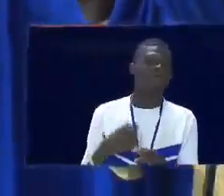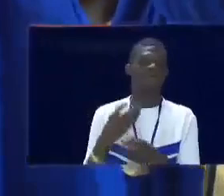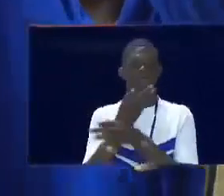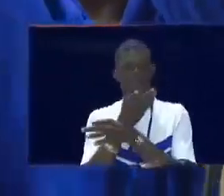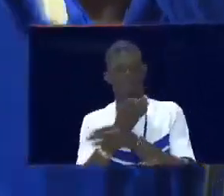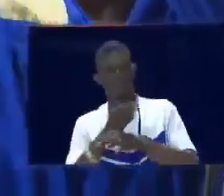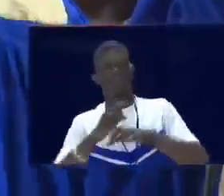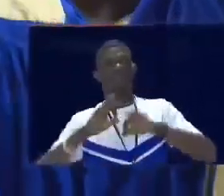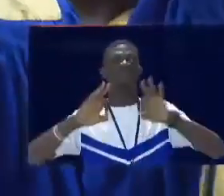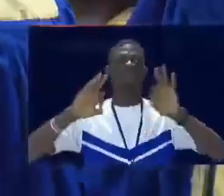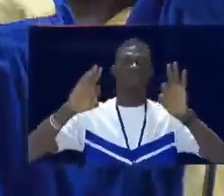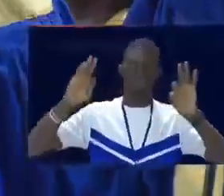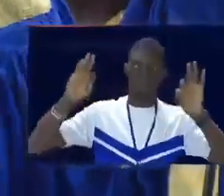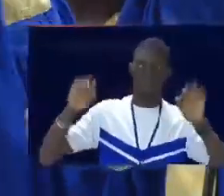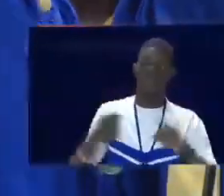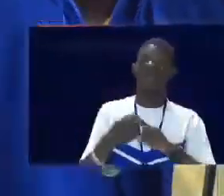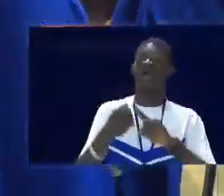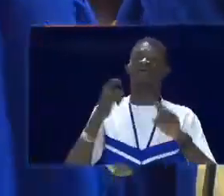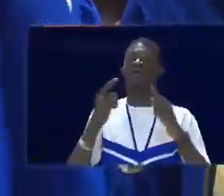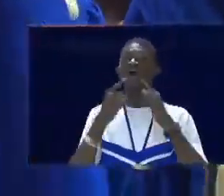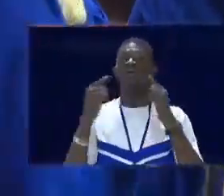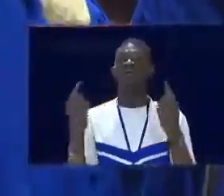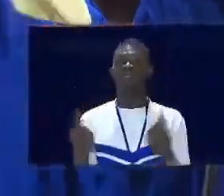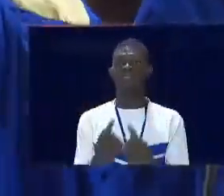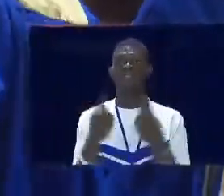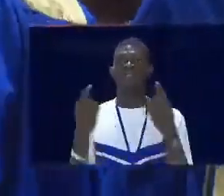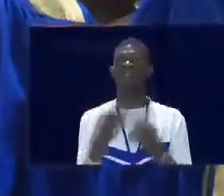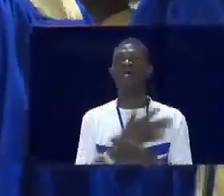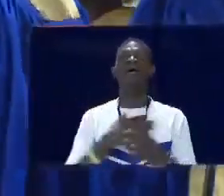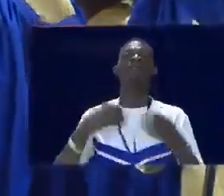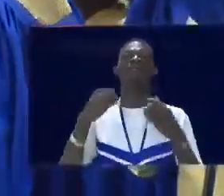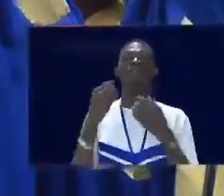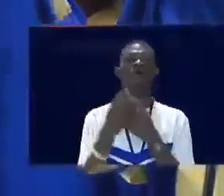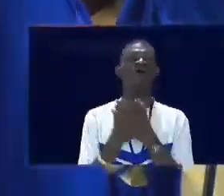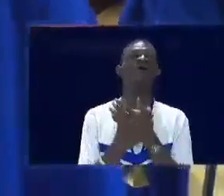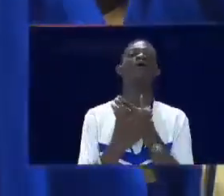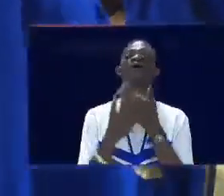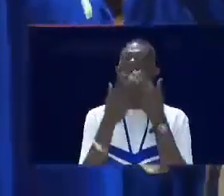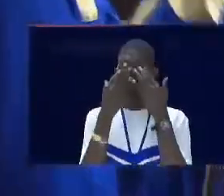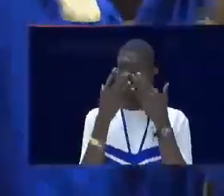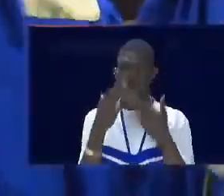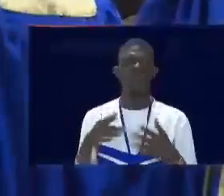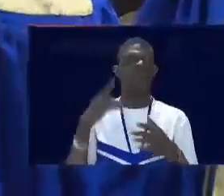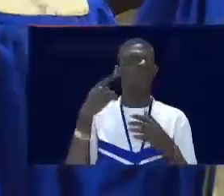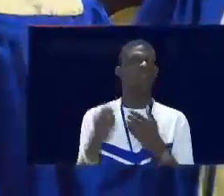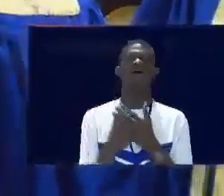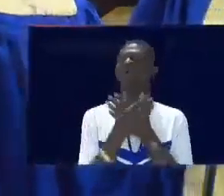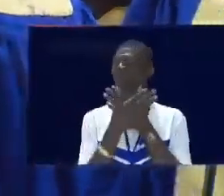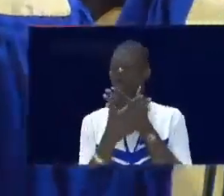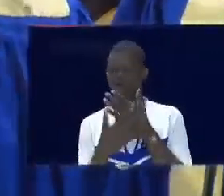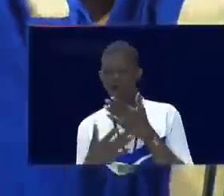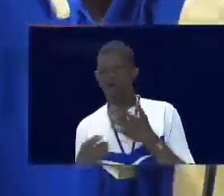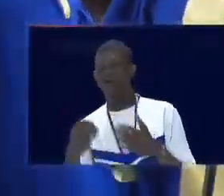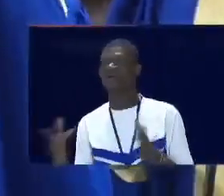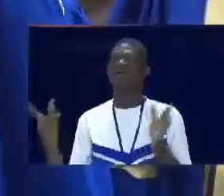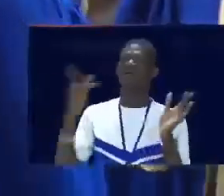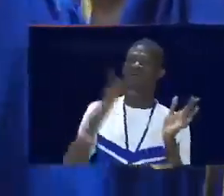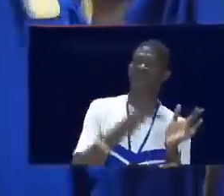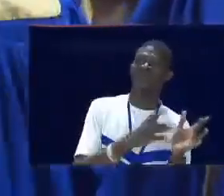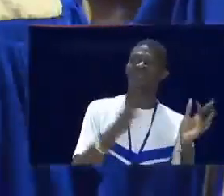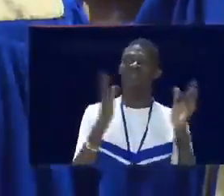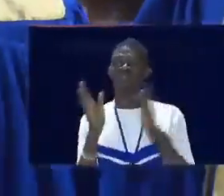set me free from sin and sorrow.